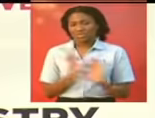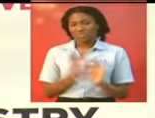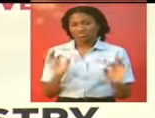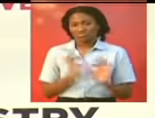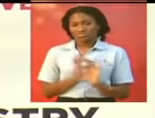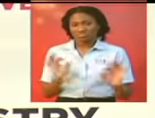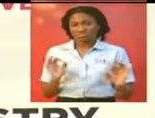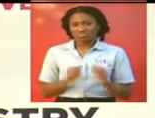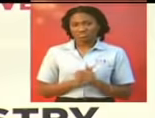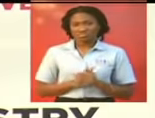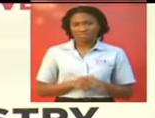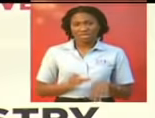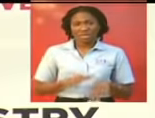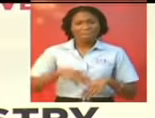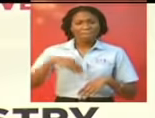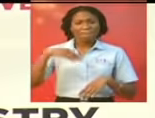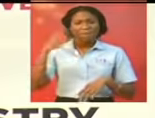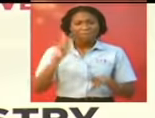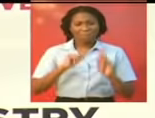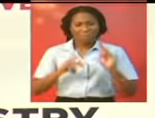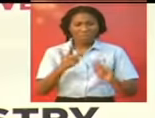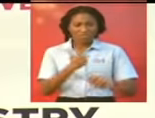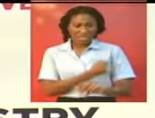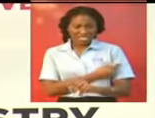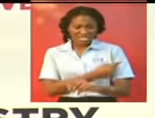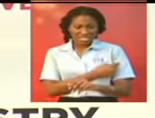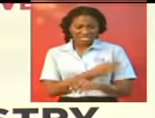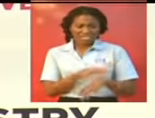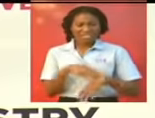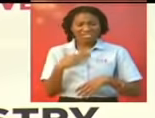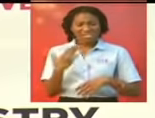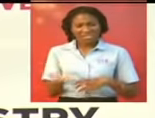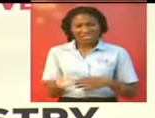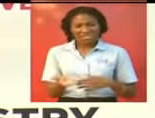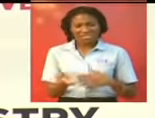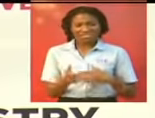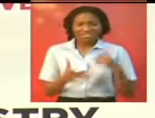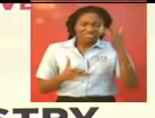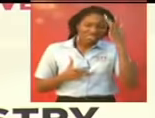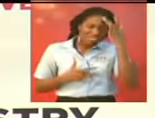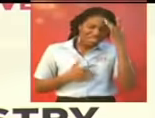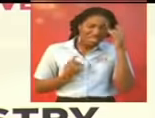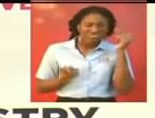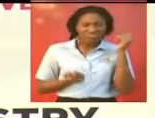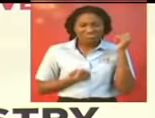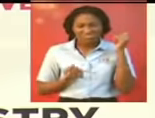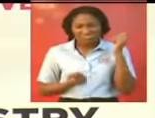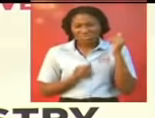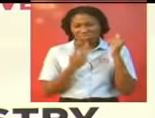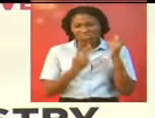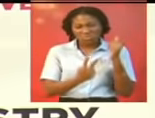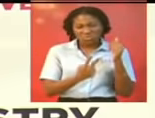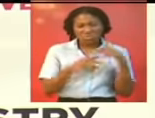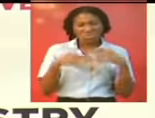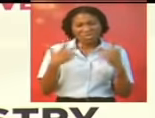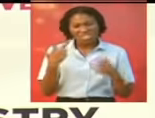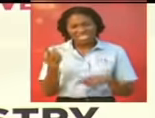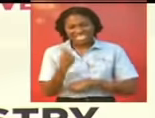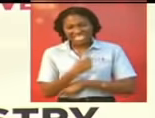had the vaccine would have had very mild symptoms lasting 2 to 3 days, generally pain at the injection site, fever, some